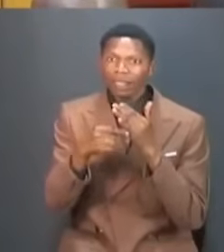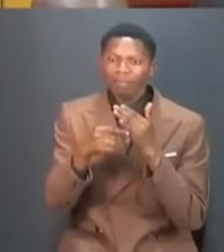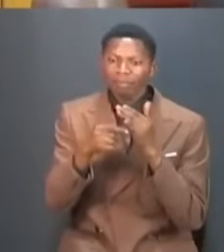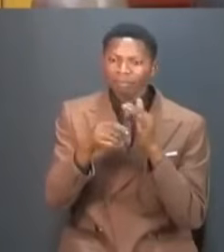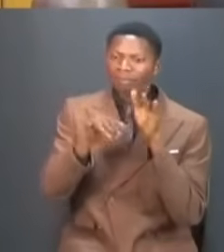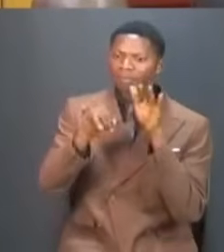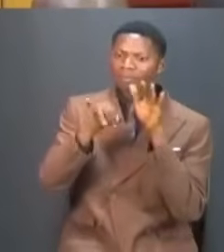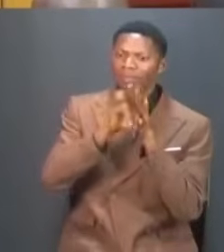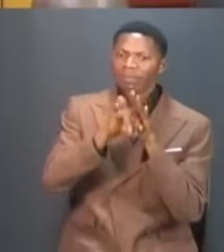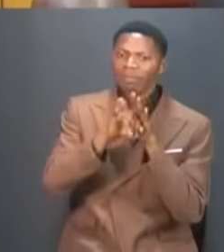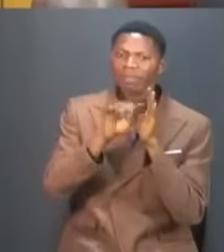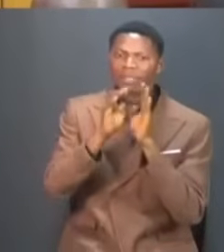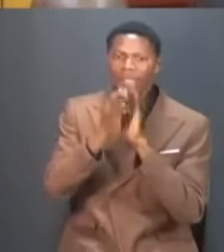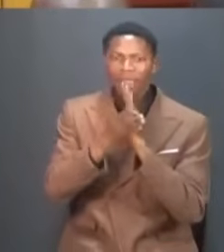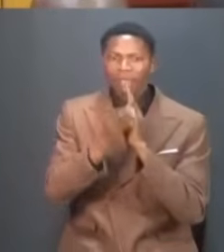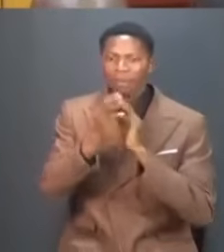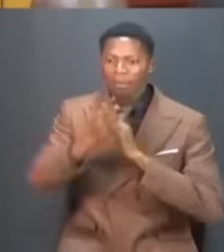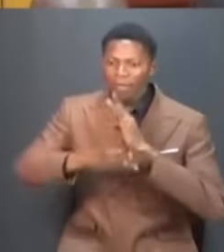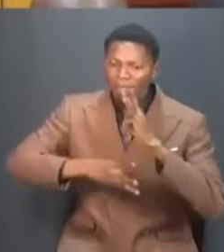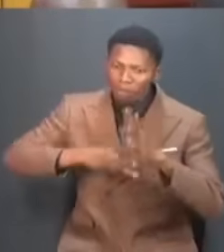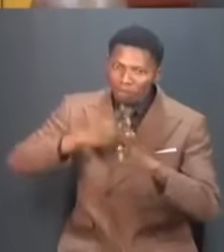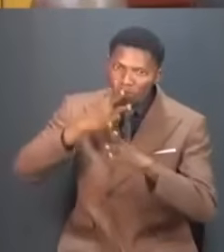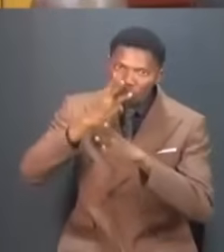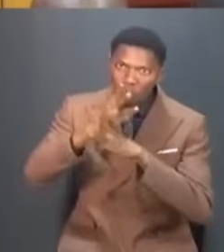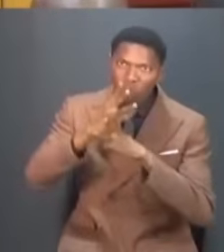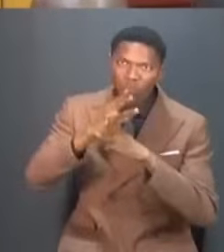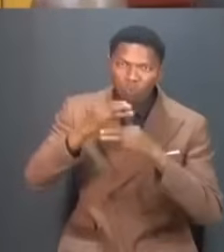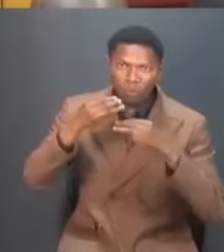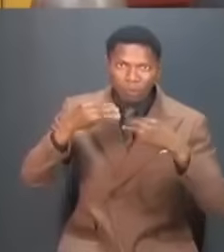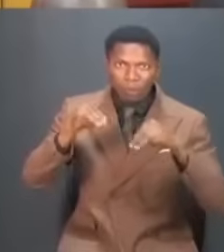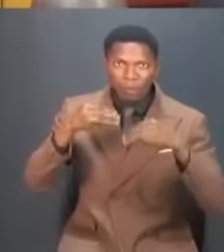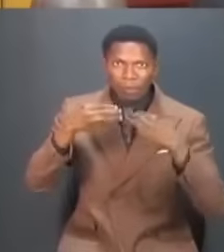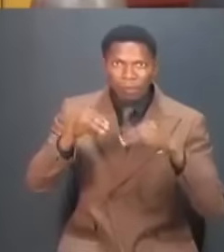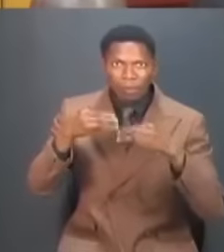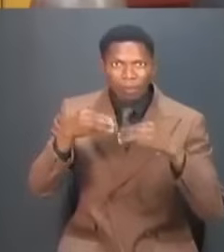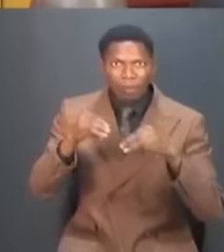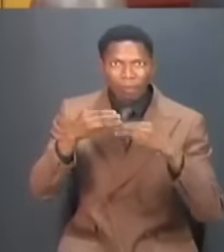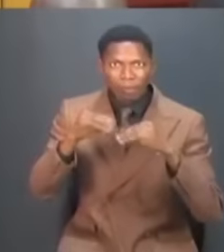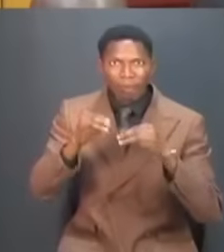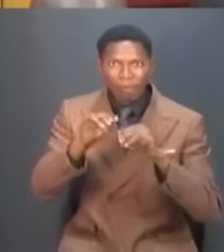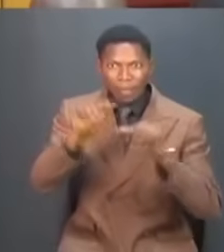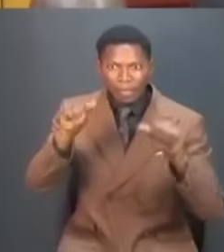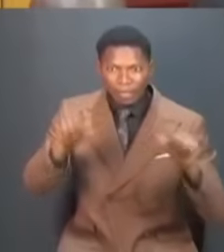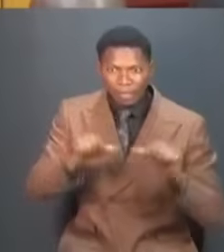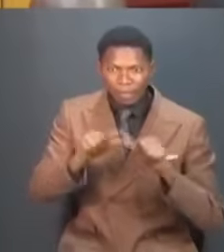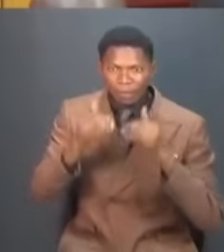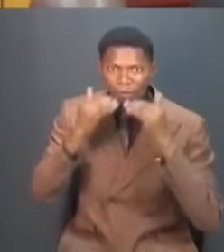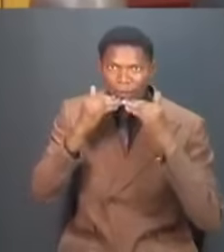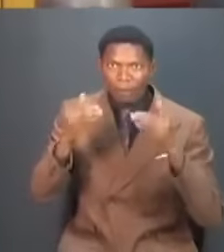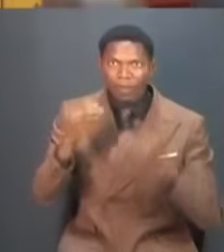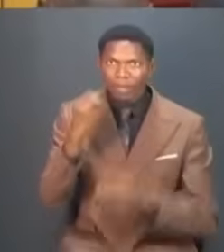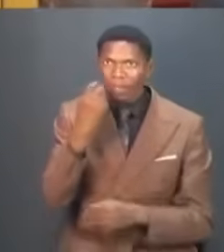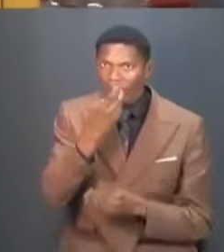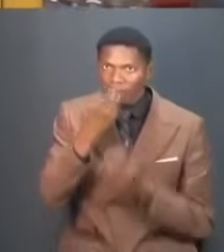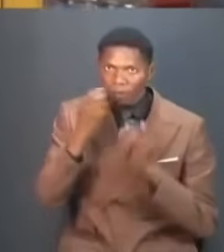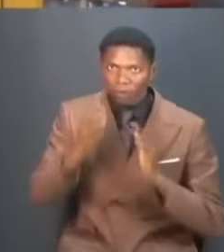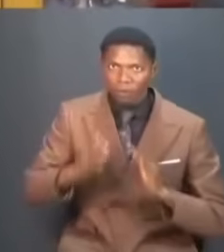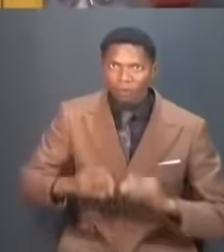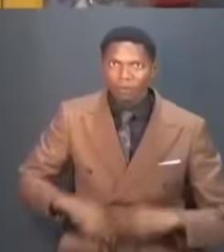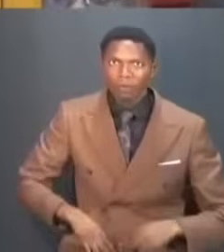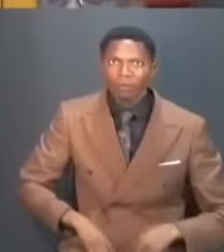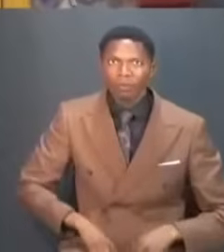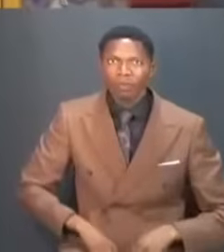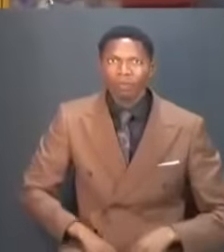determined by world market forces. Thank you very much, Mr. Speaker. Yes, Minister.